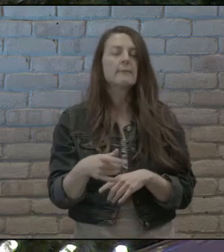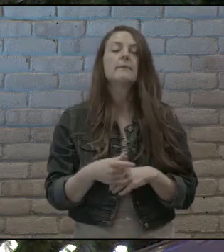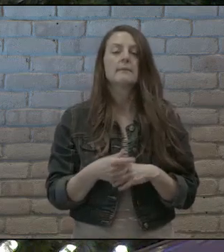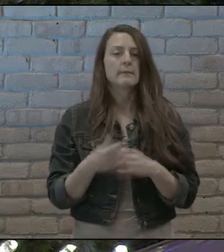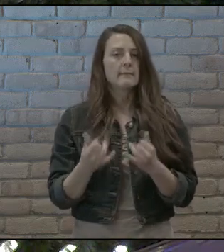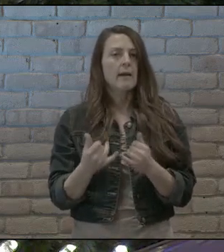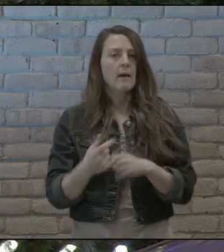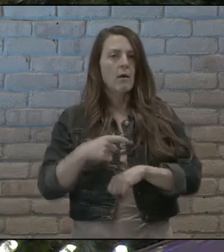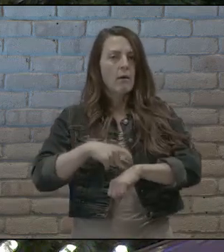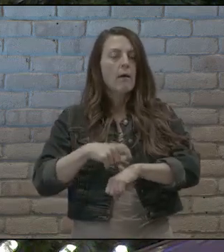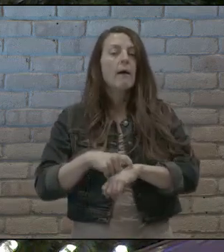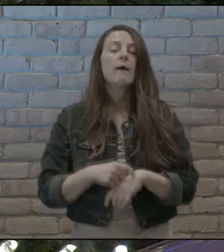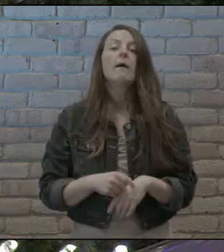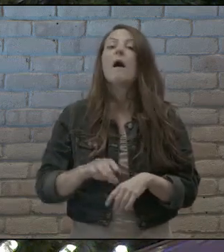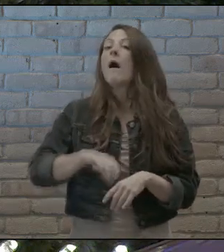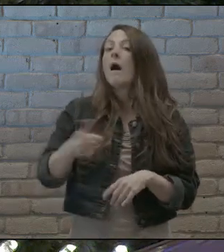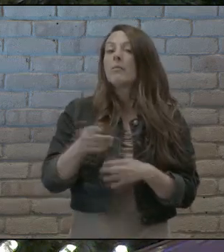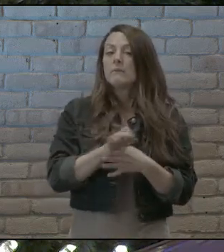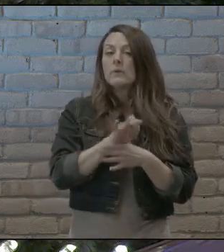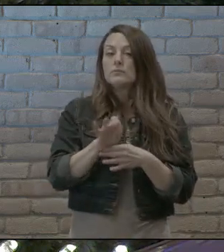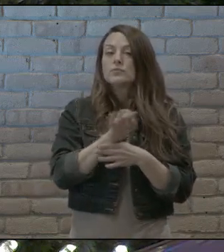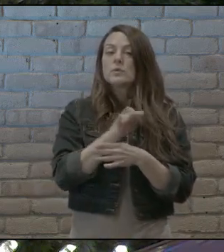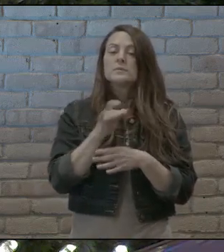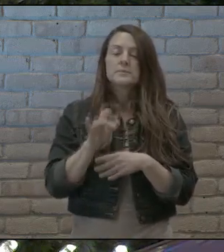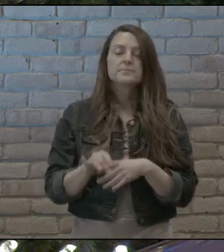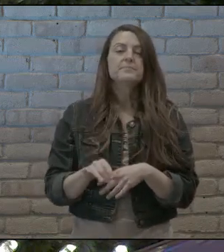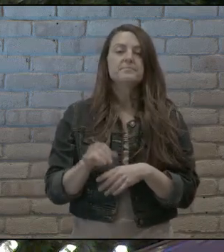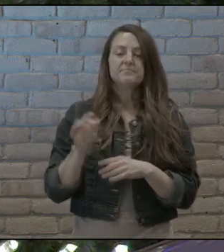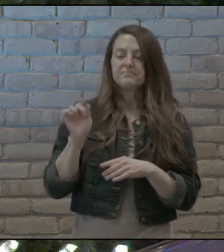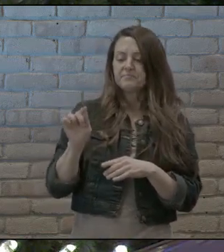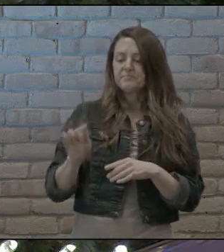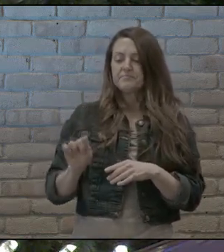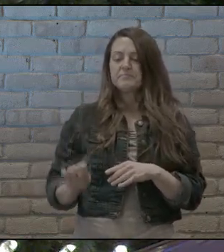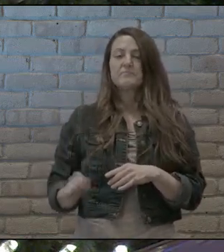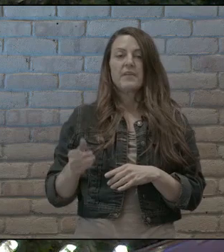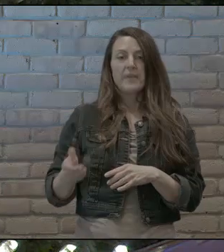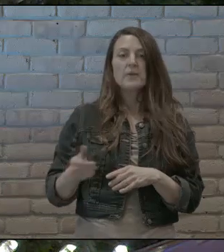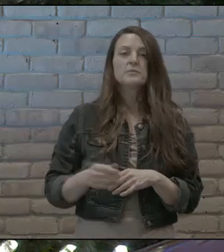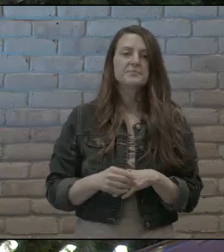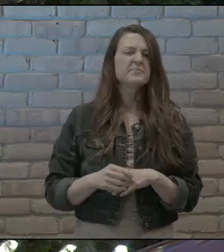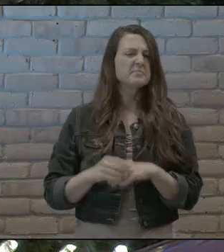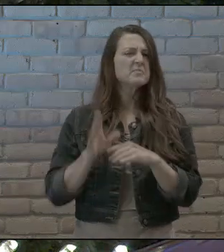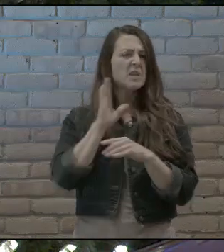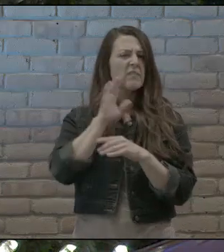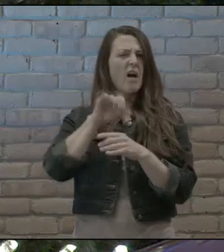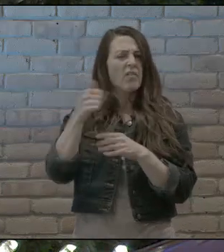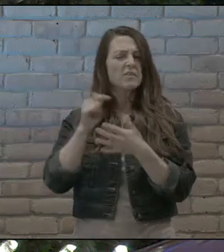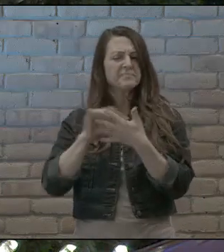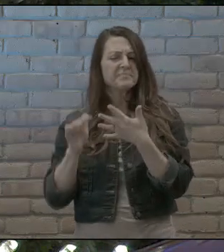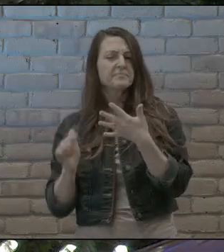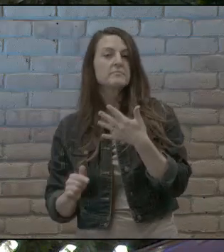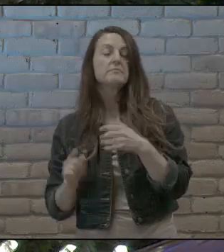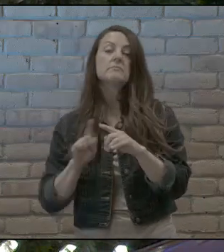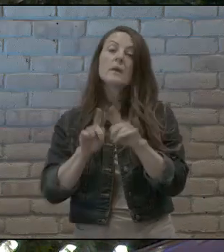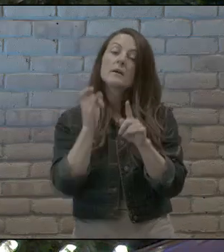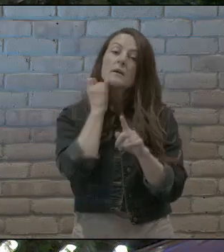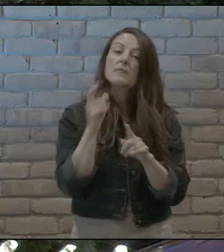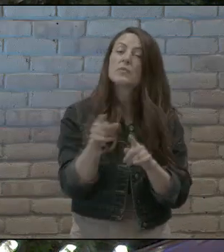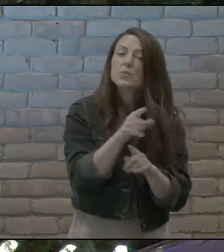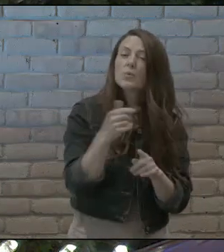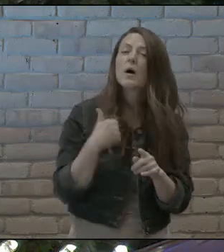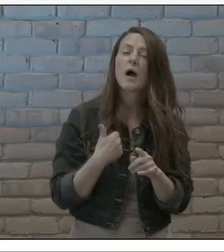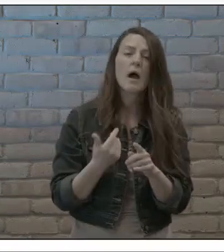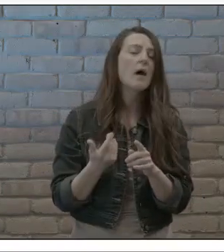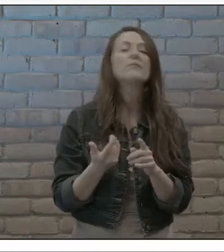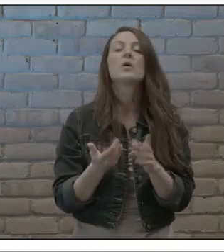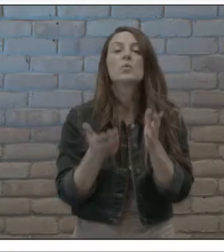in the chat function as well, the service host will put in at the appropriate time. But if you wanna request some prayer, if you have something that's on your heart that